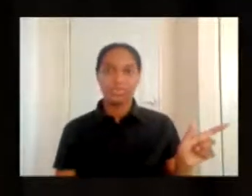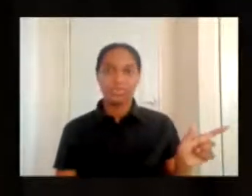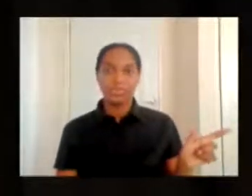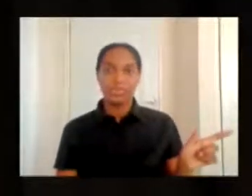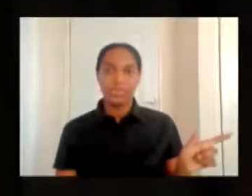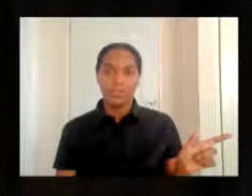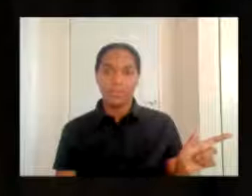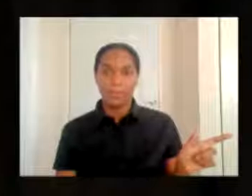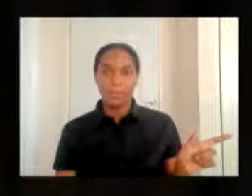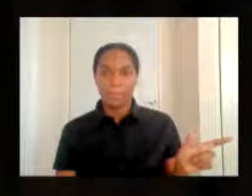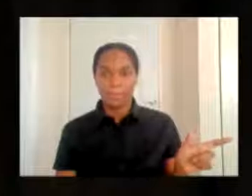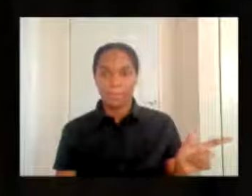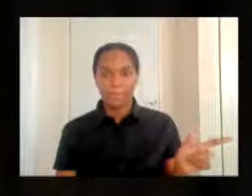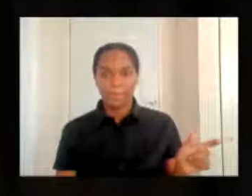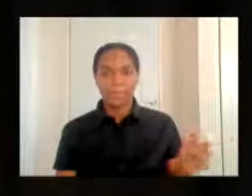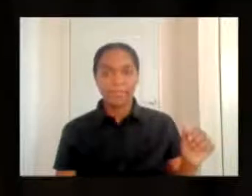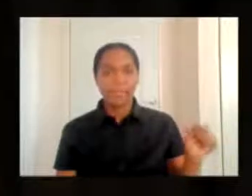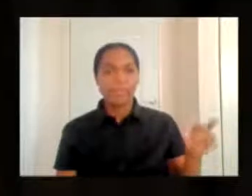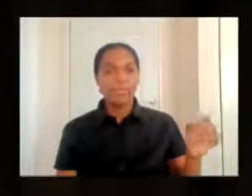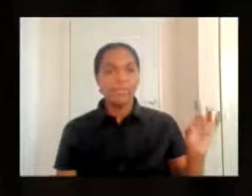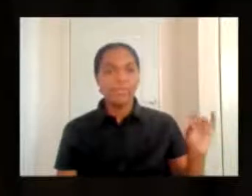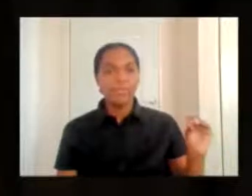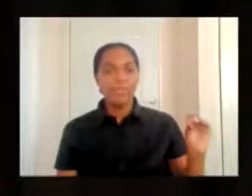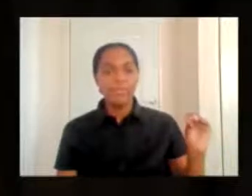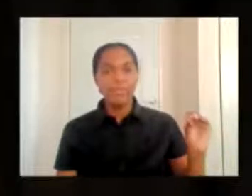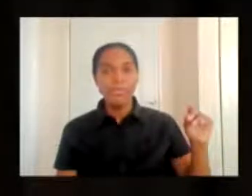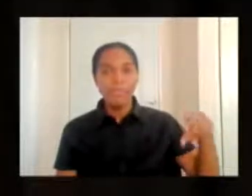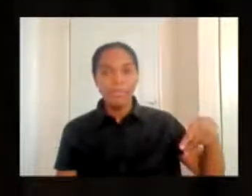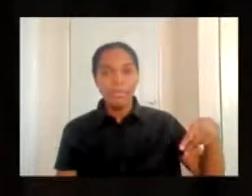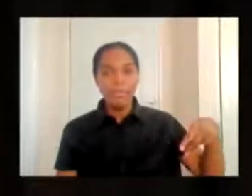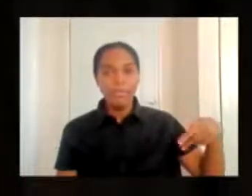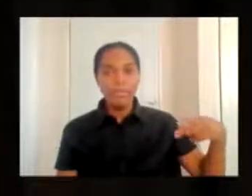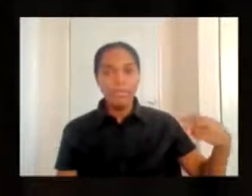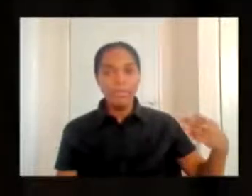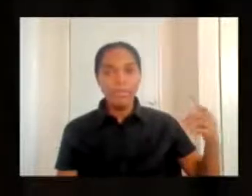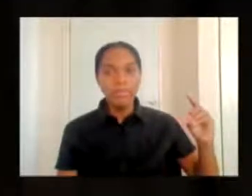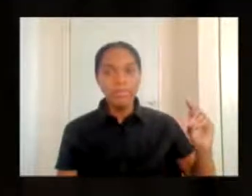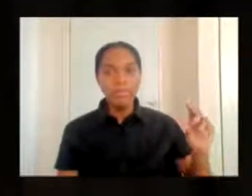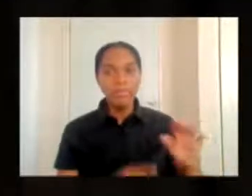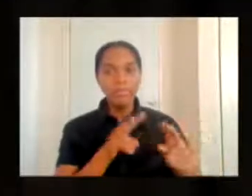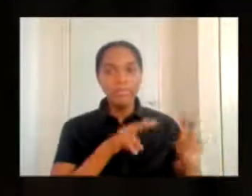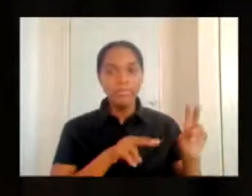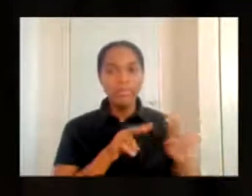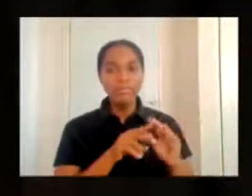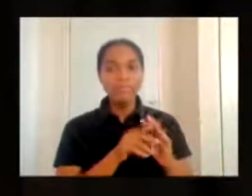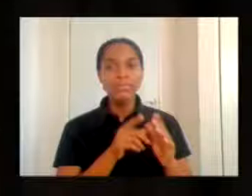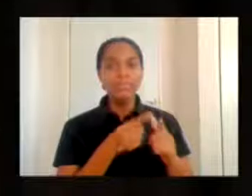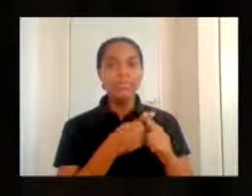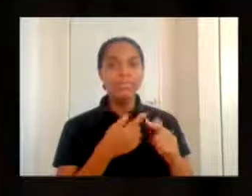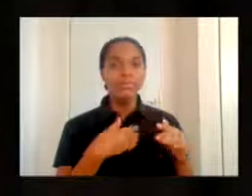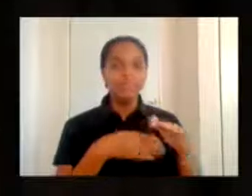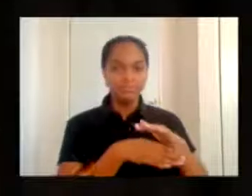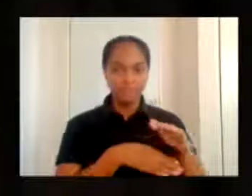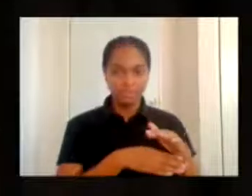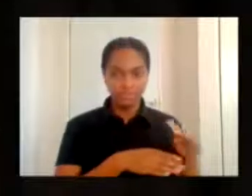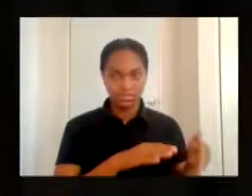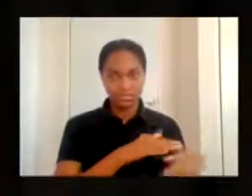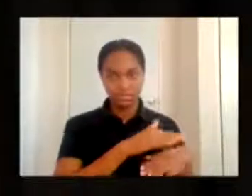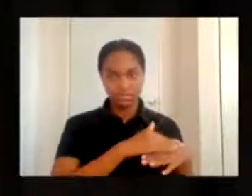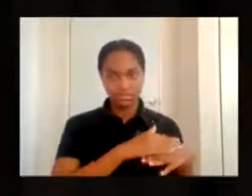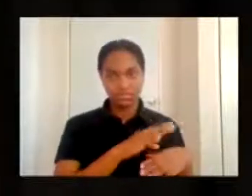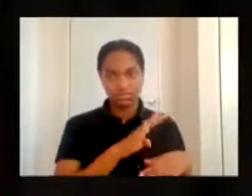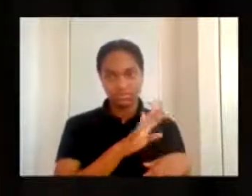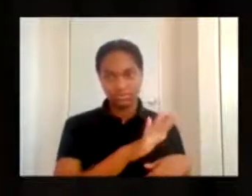a 1080p HD video, which is downsampled to 540, and you'd have a base layer at 540 and an enhancement